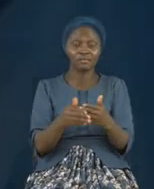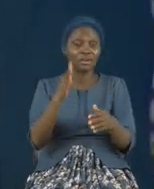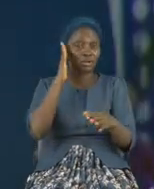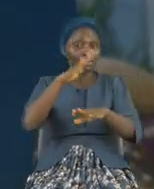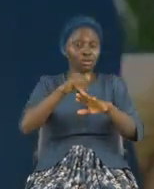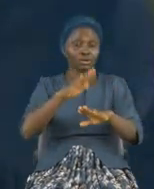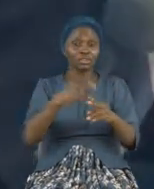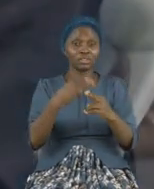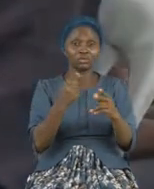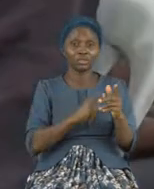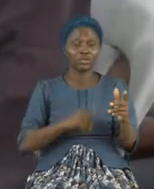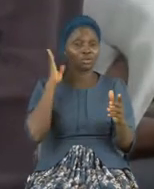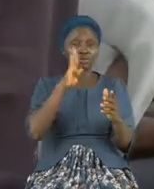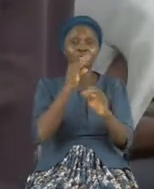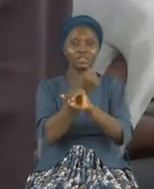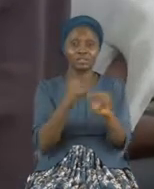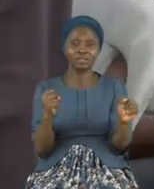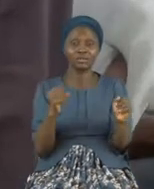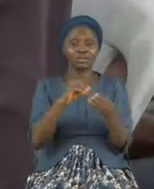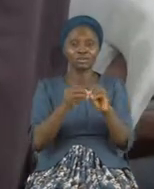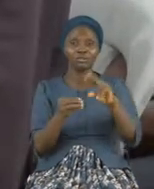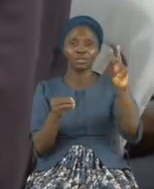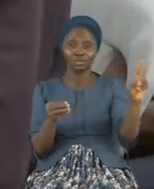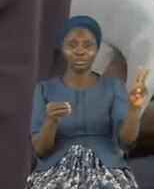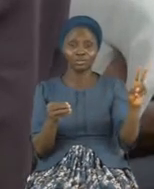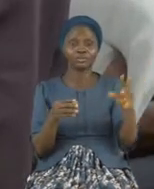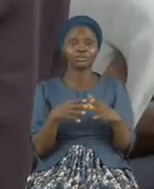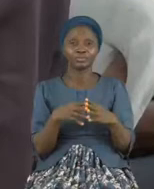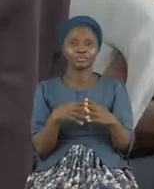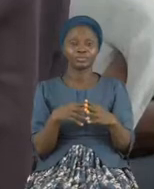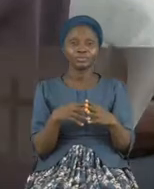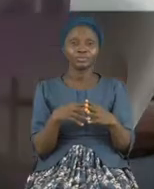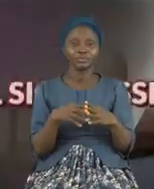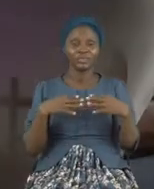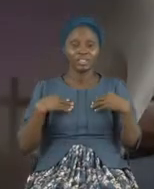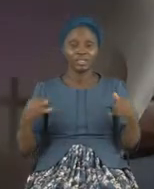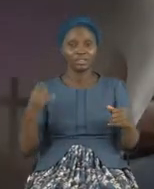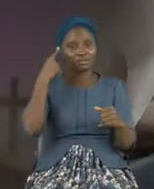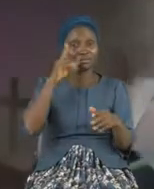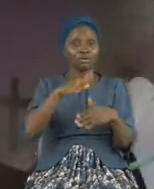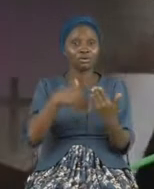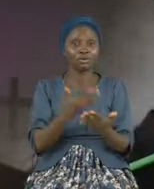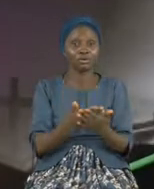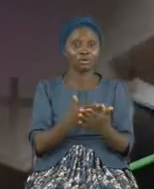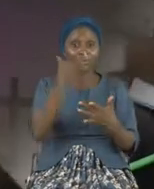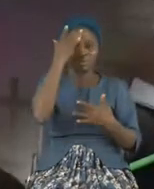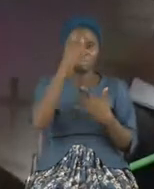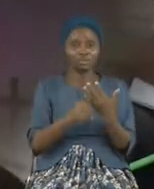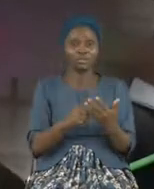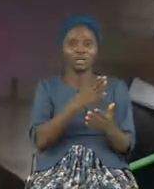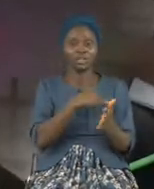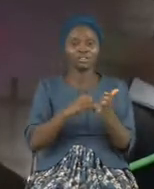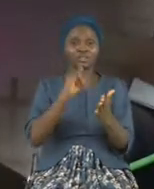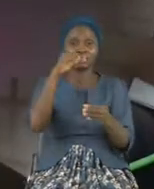here. This is healing for all sicknesses. And it's in the name. In the name. Look at Acts